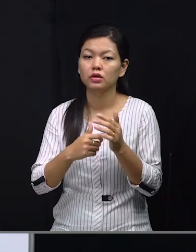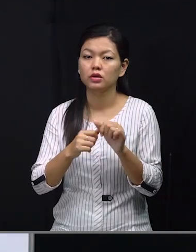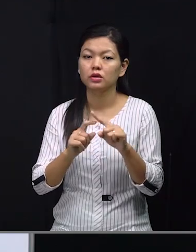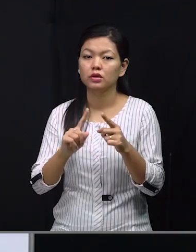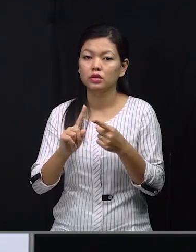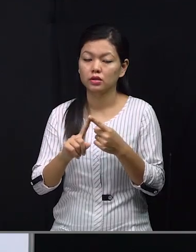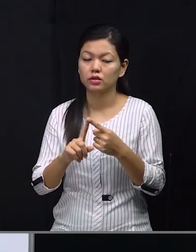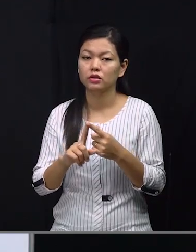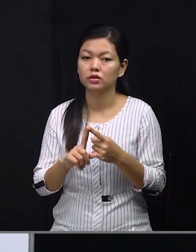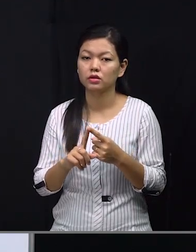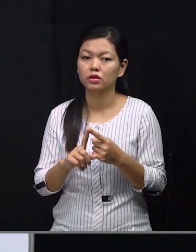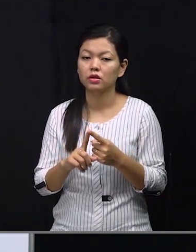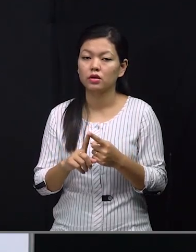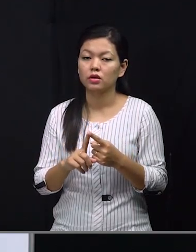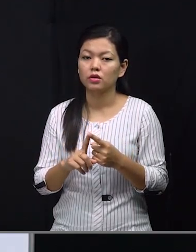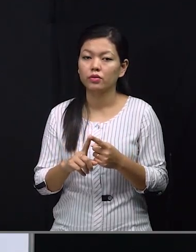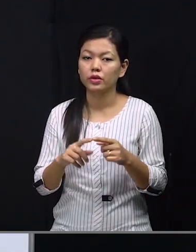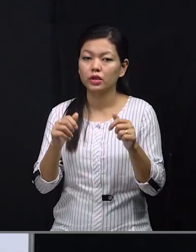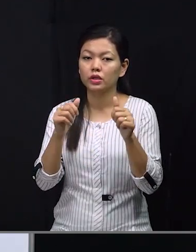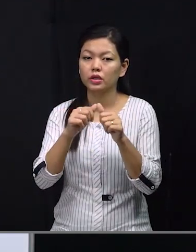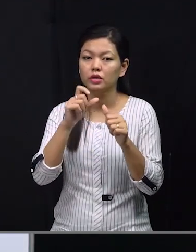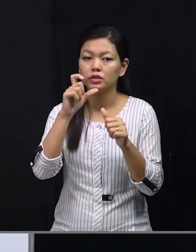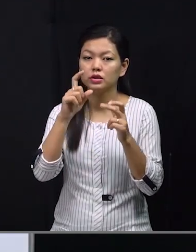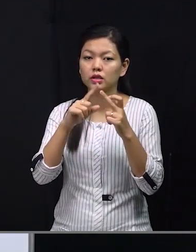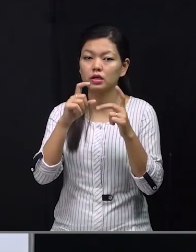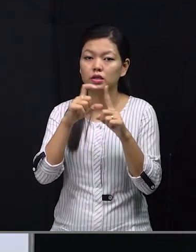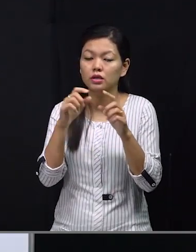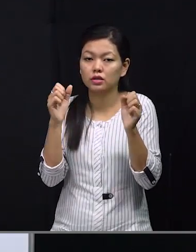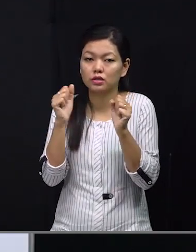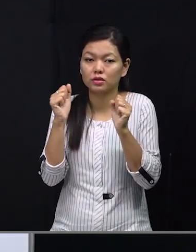dilute acid like HCl.